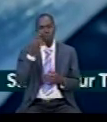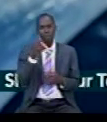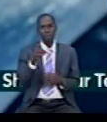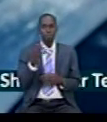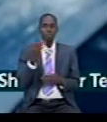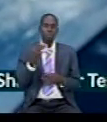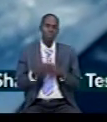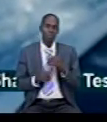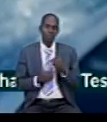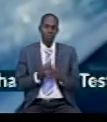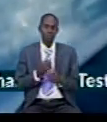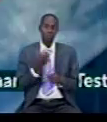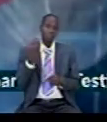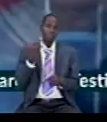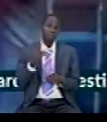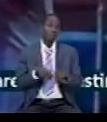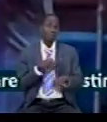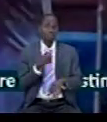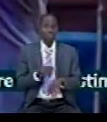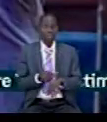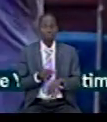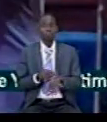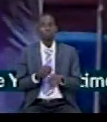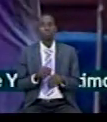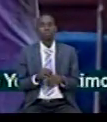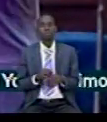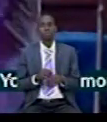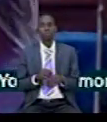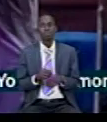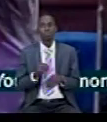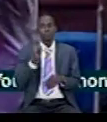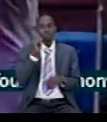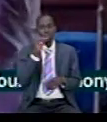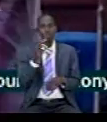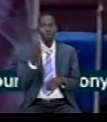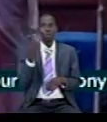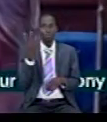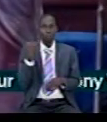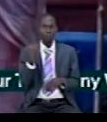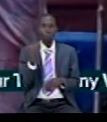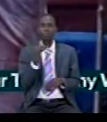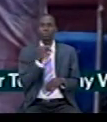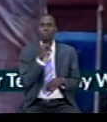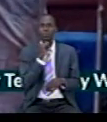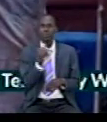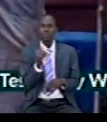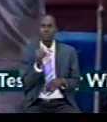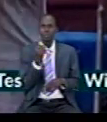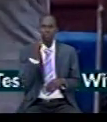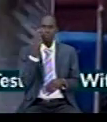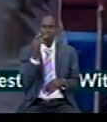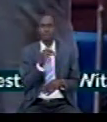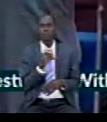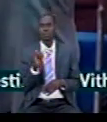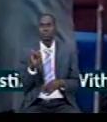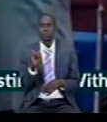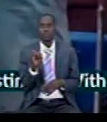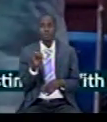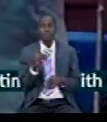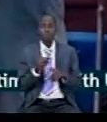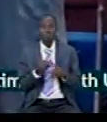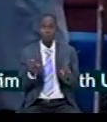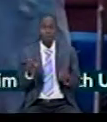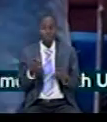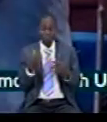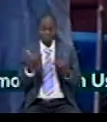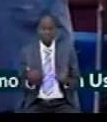Contagora. Really, she was not seeing. But now her